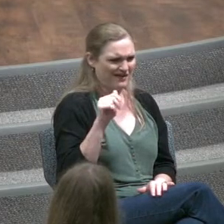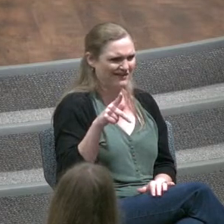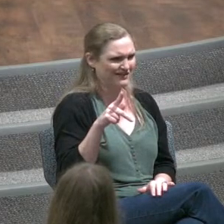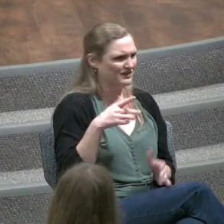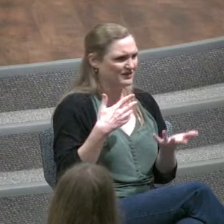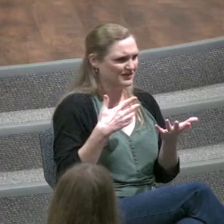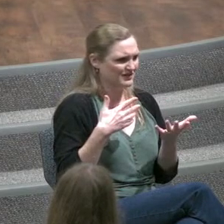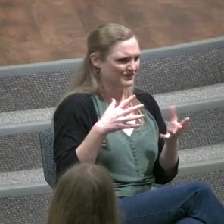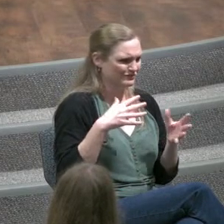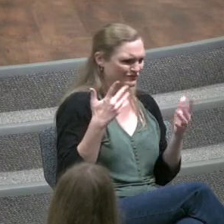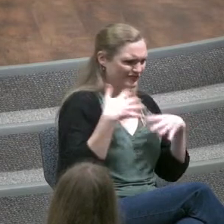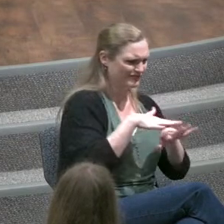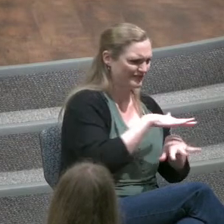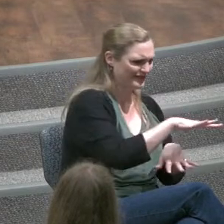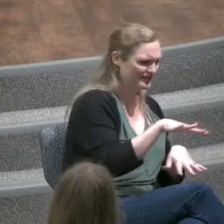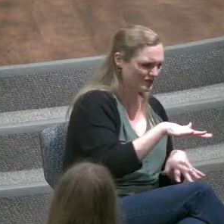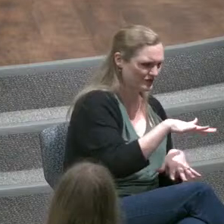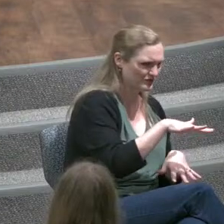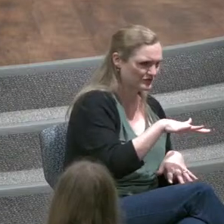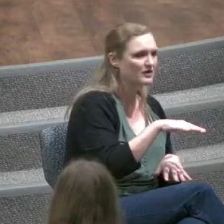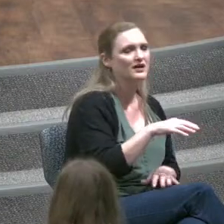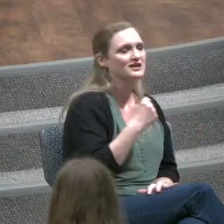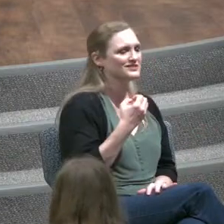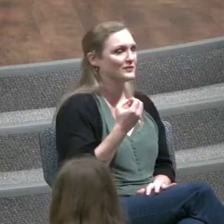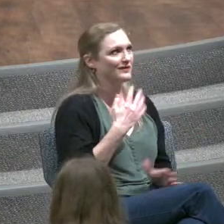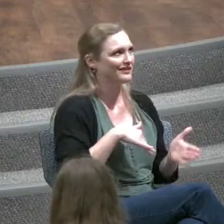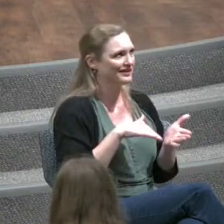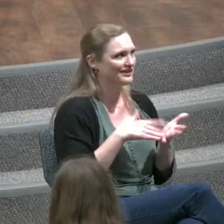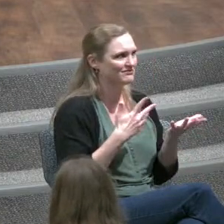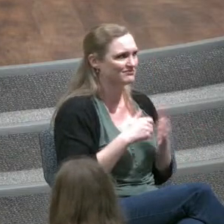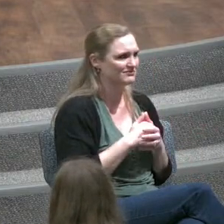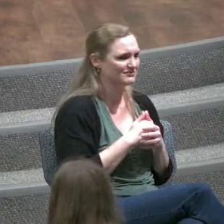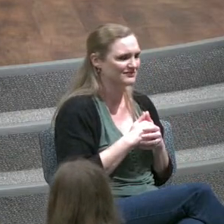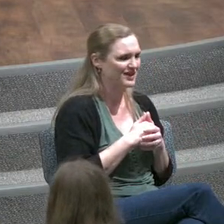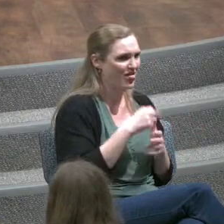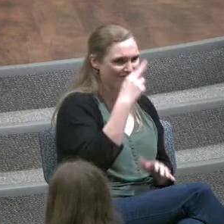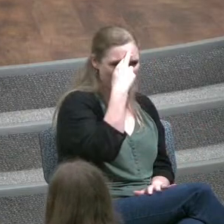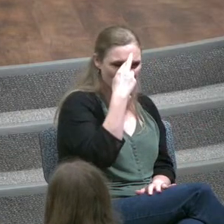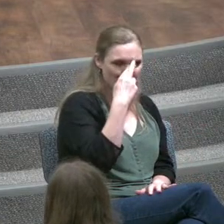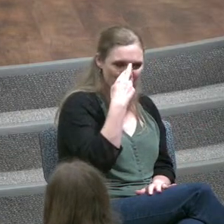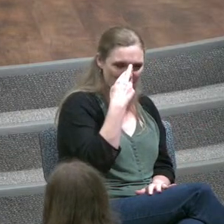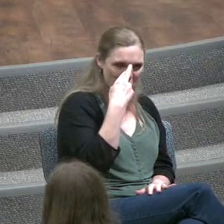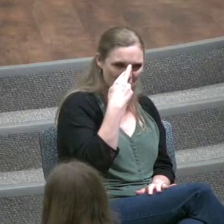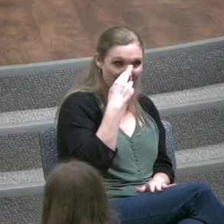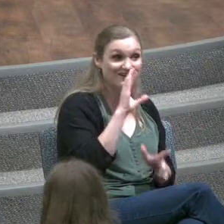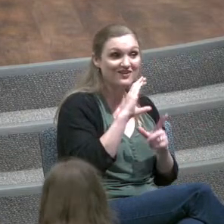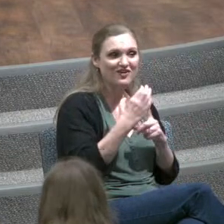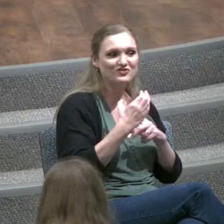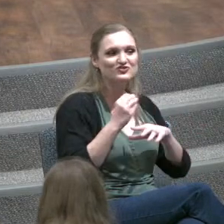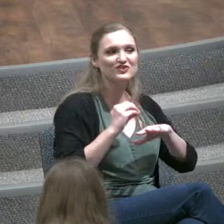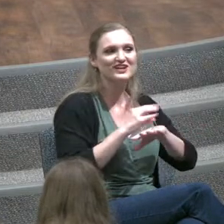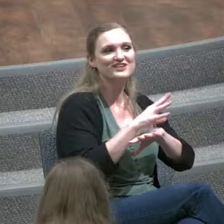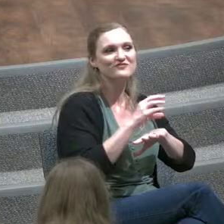same kind of tile floor. And so again, the Roman religion having